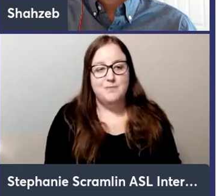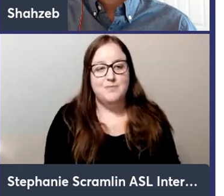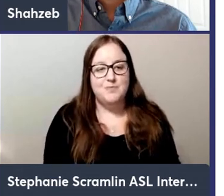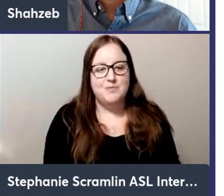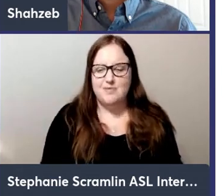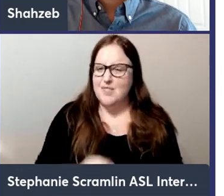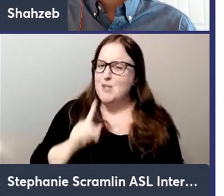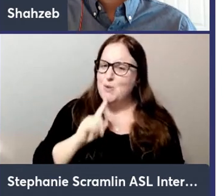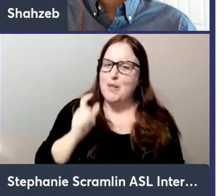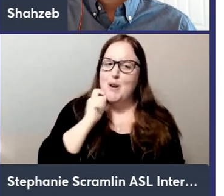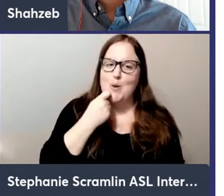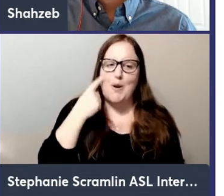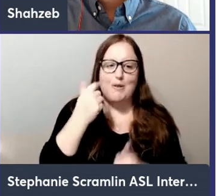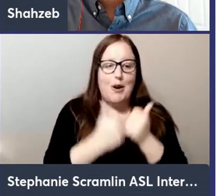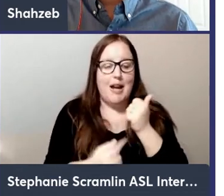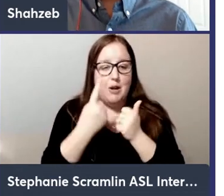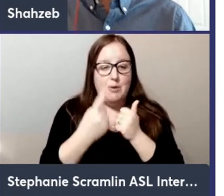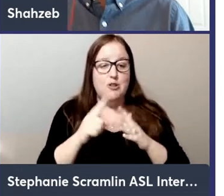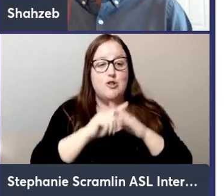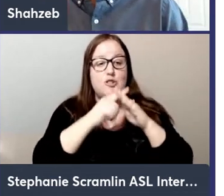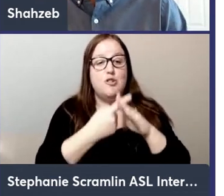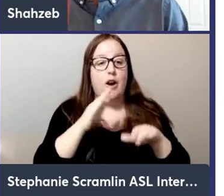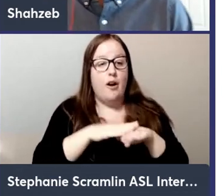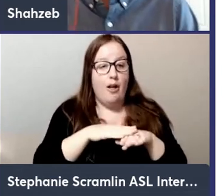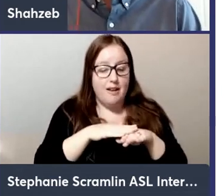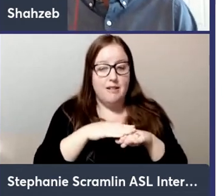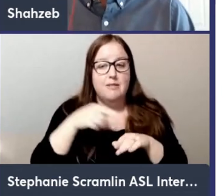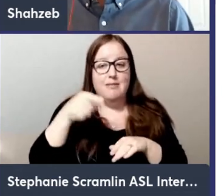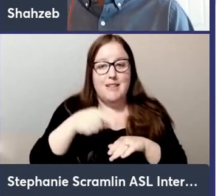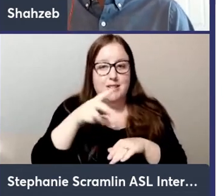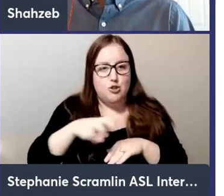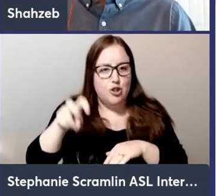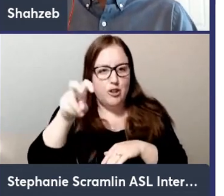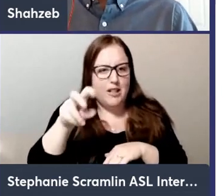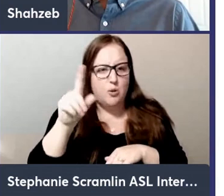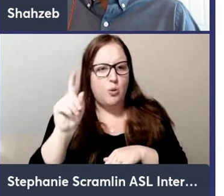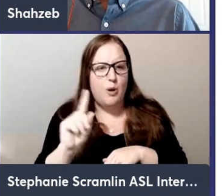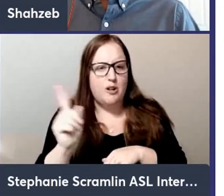That's really cool. So for anyone who's just getting started on this, where should they go to learn more?